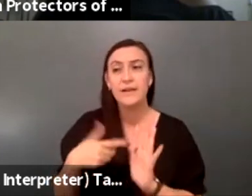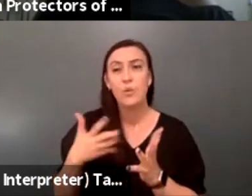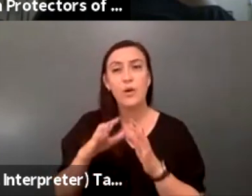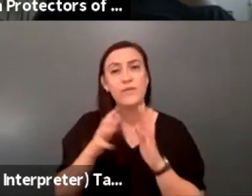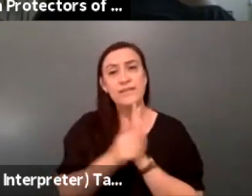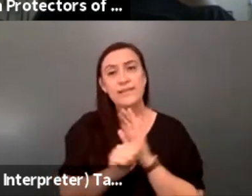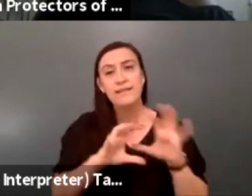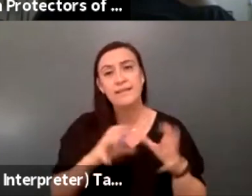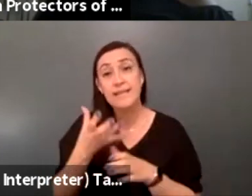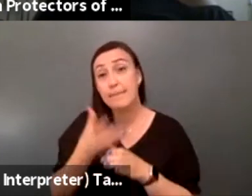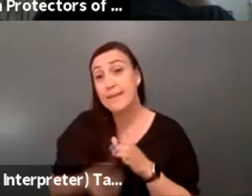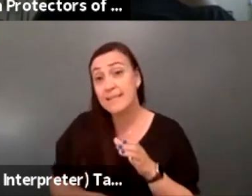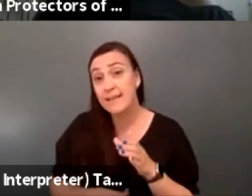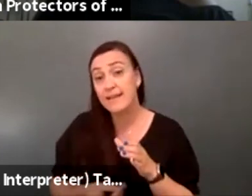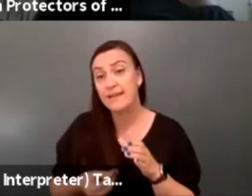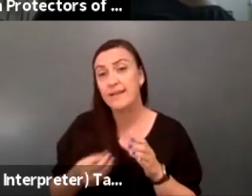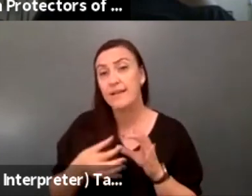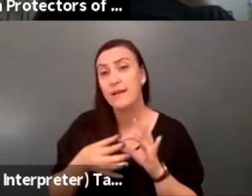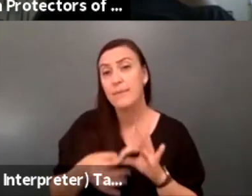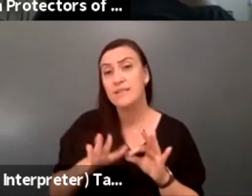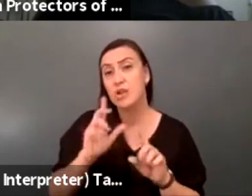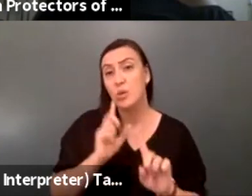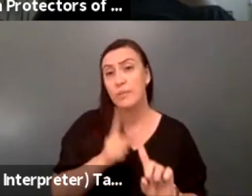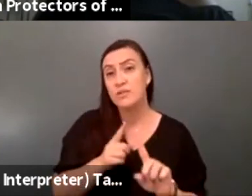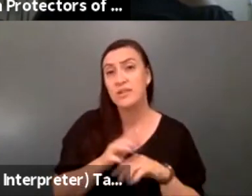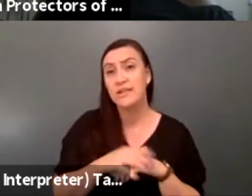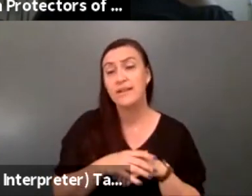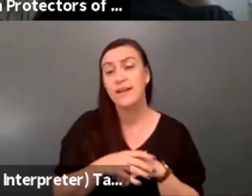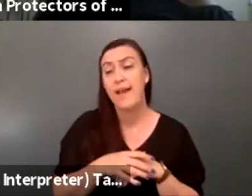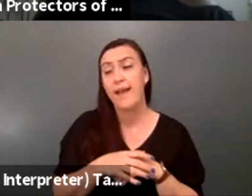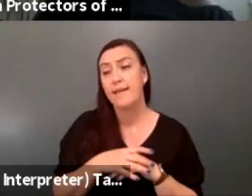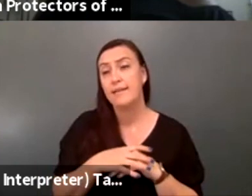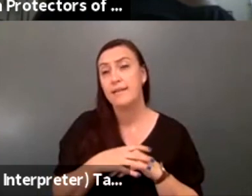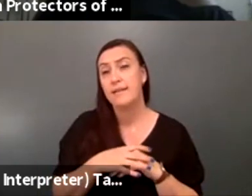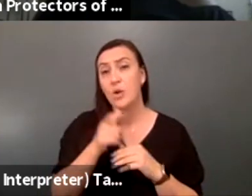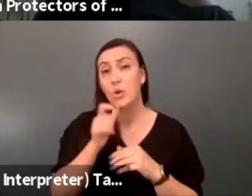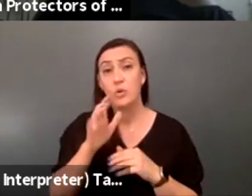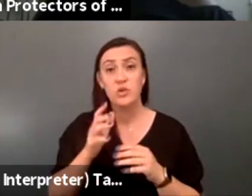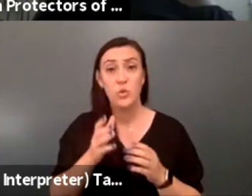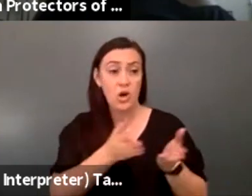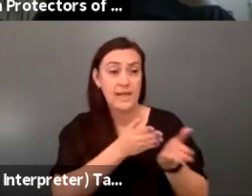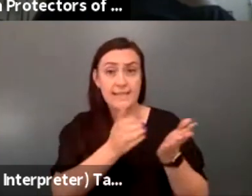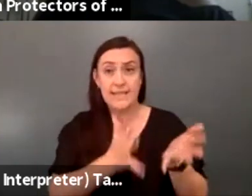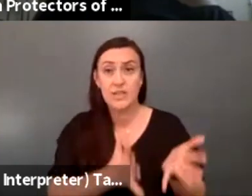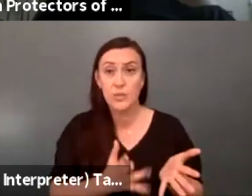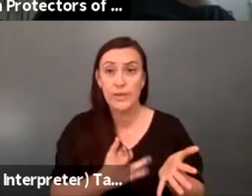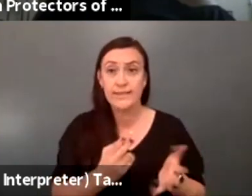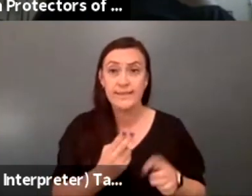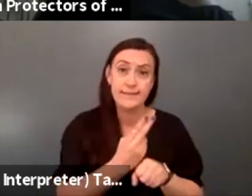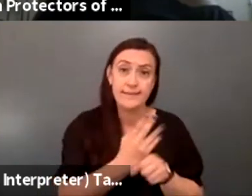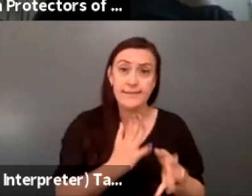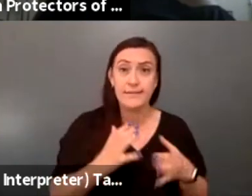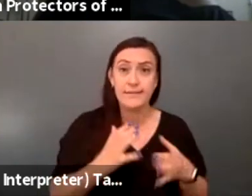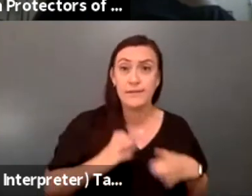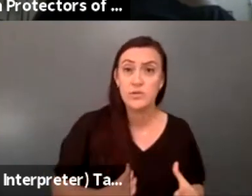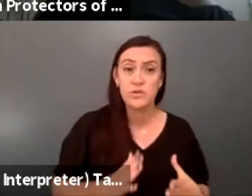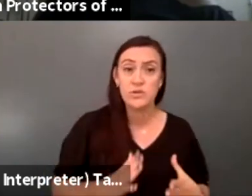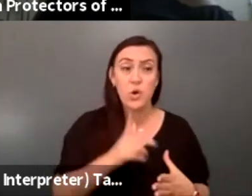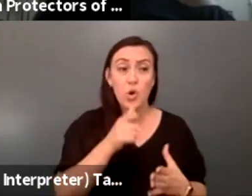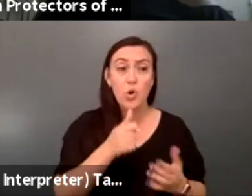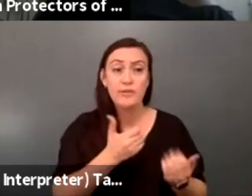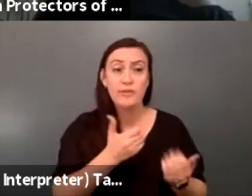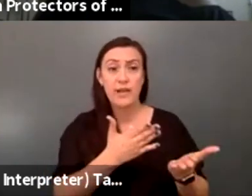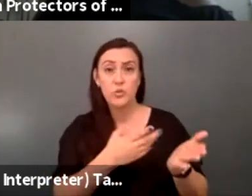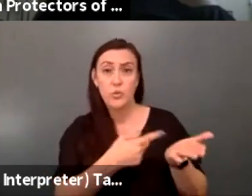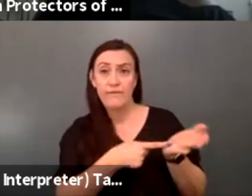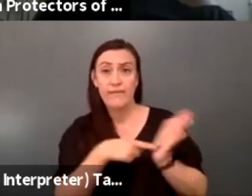that are missing based on your mission, and who your constituency is? Who are you trying to reflect?